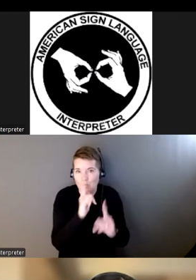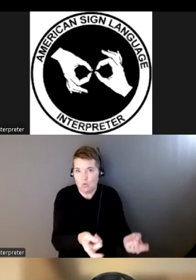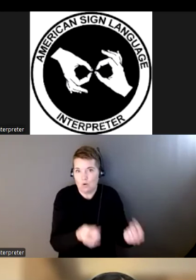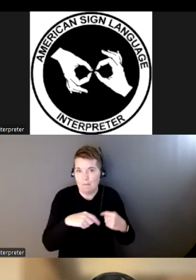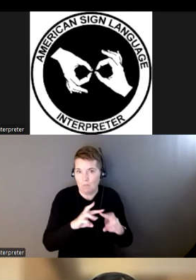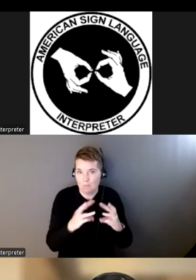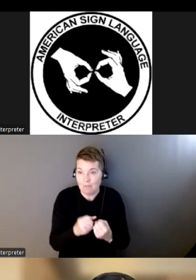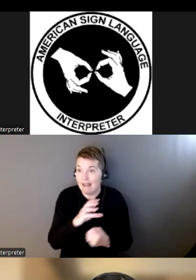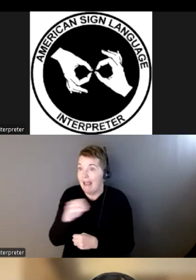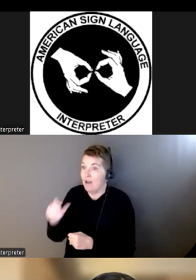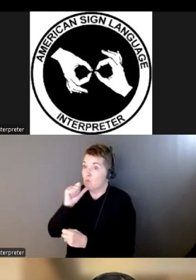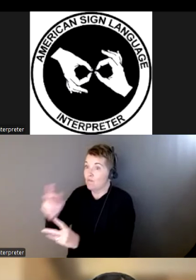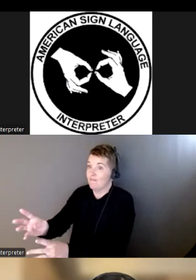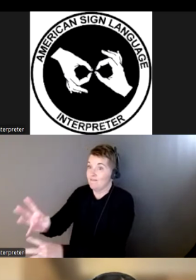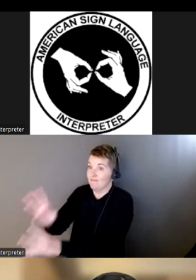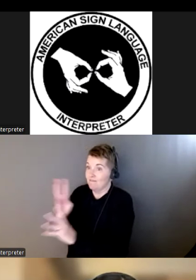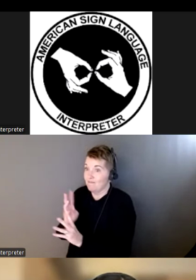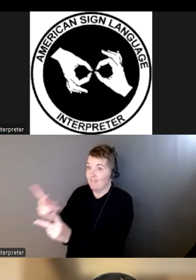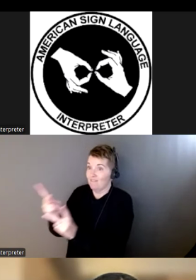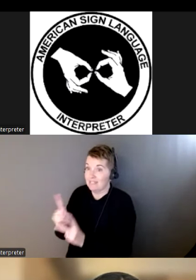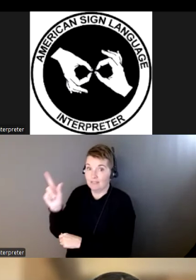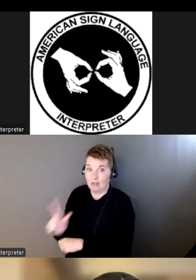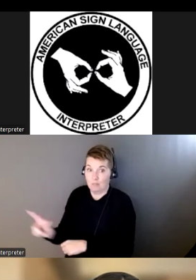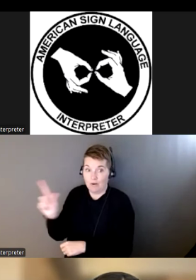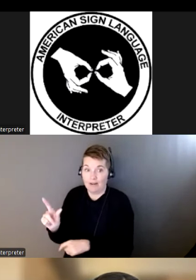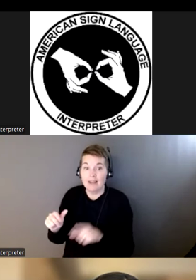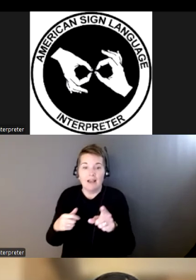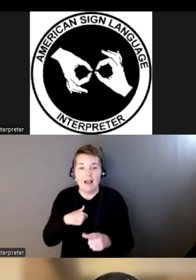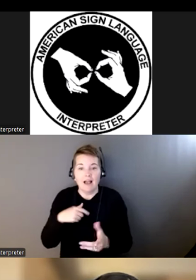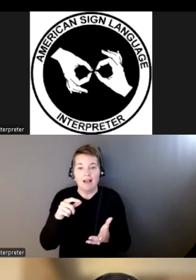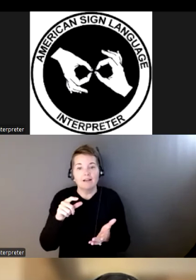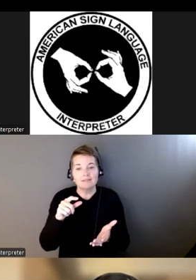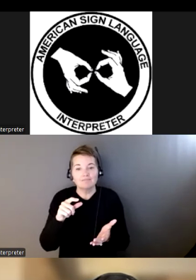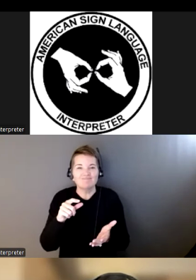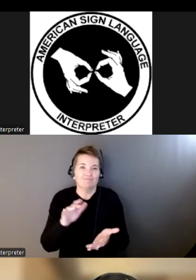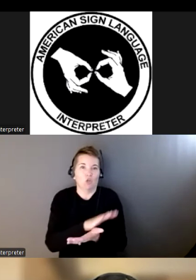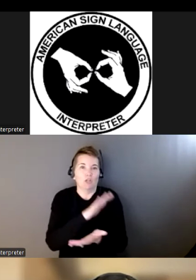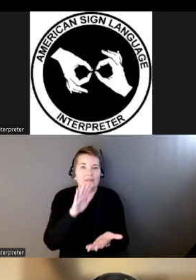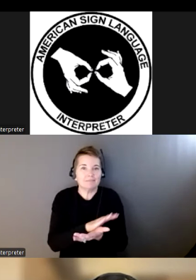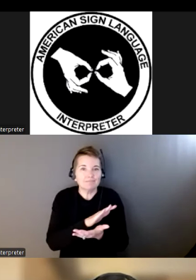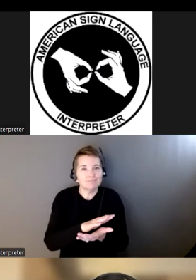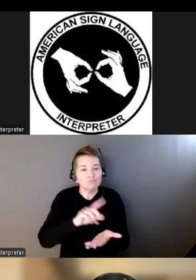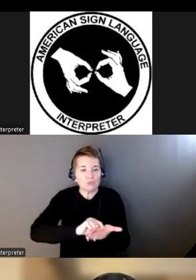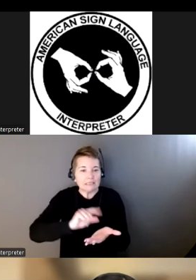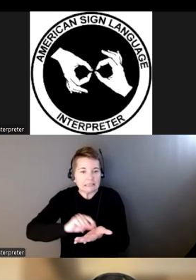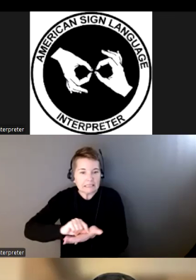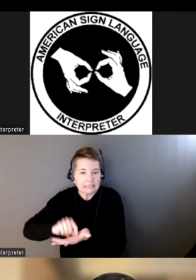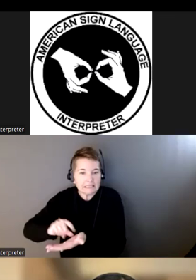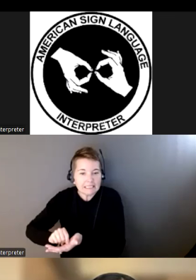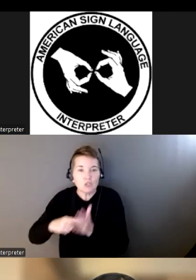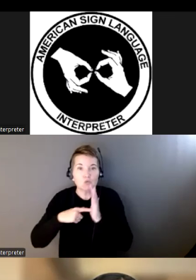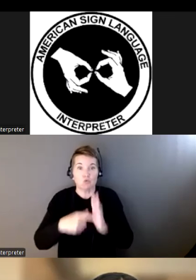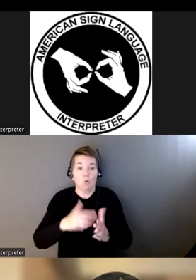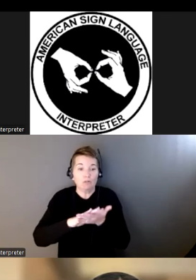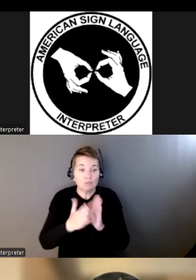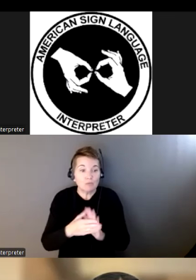created a documentation piece of all the participants' work, further symbolizing all the community members coming together in